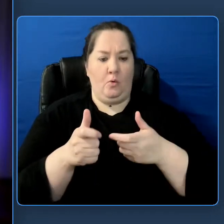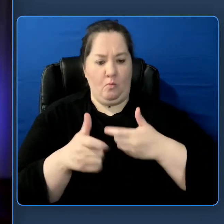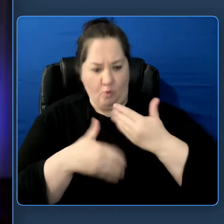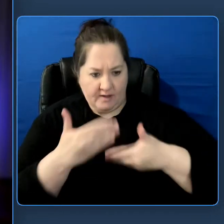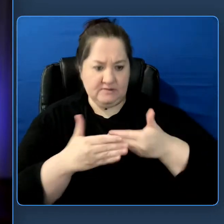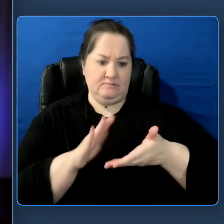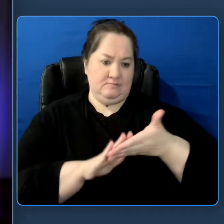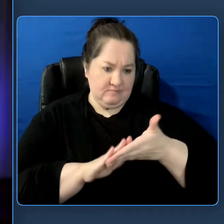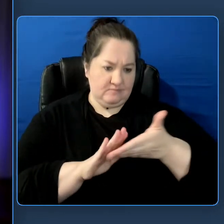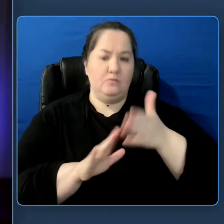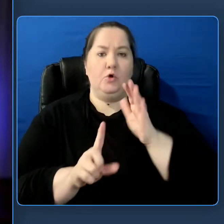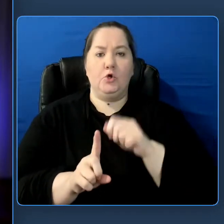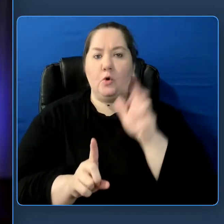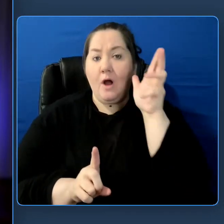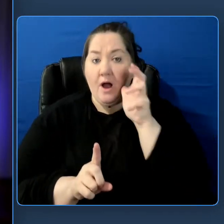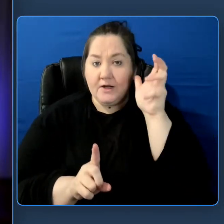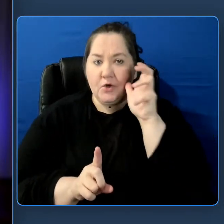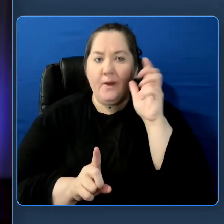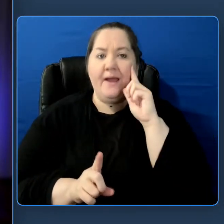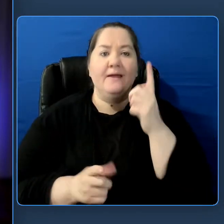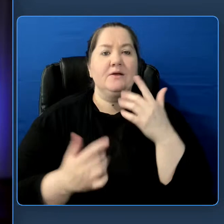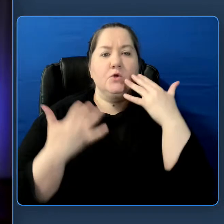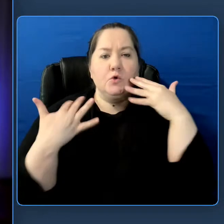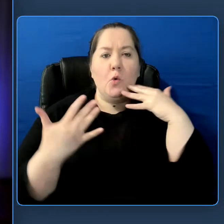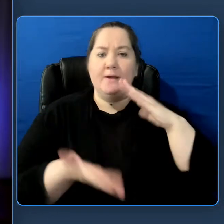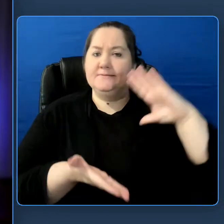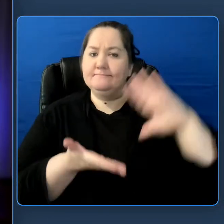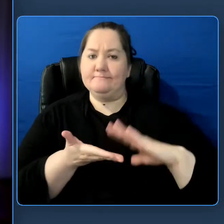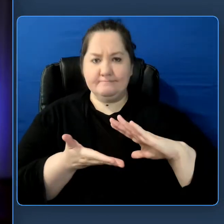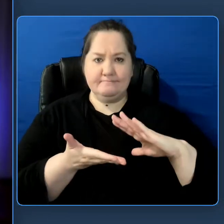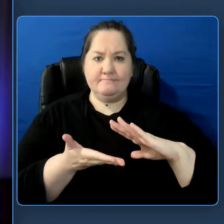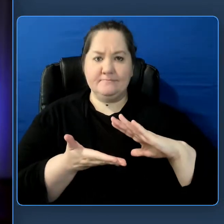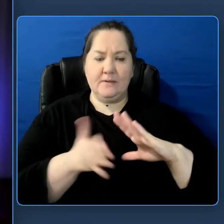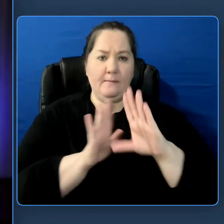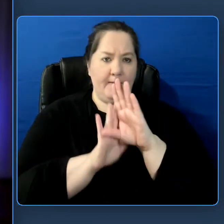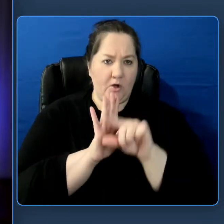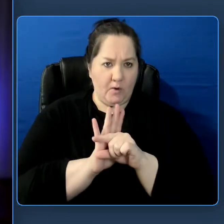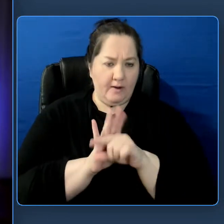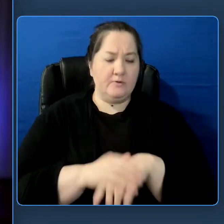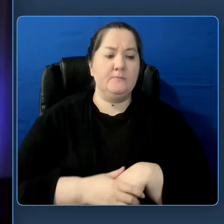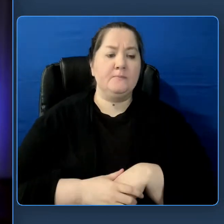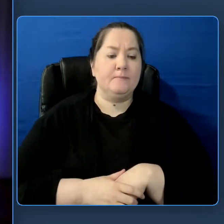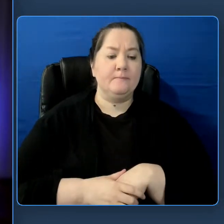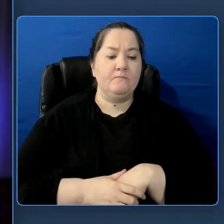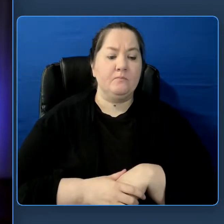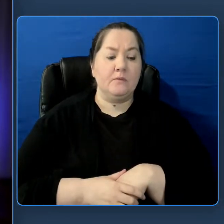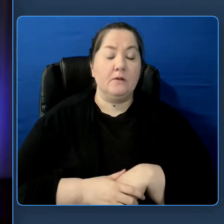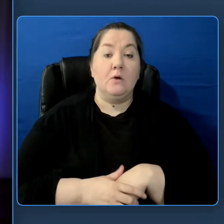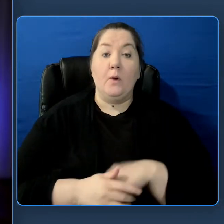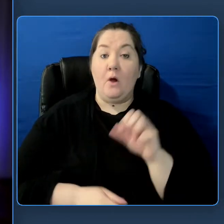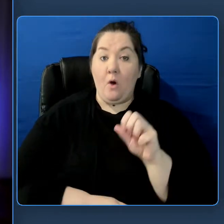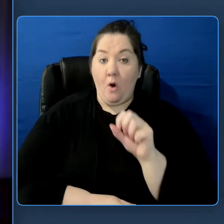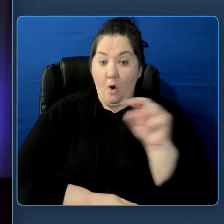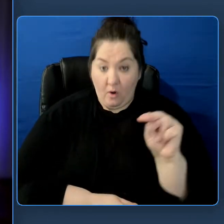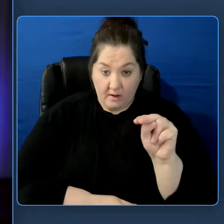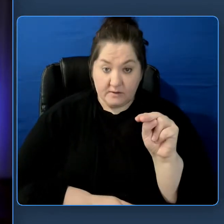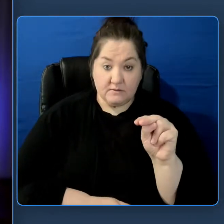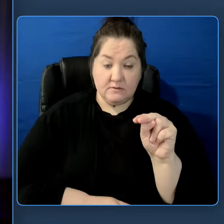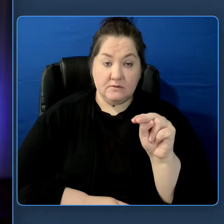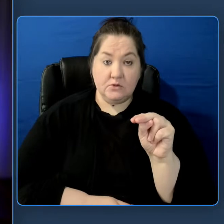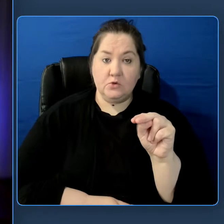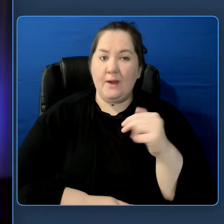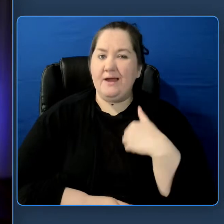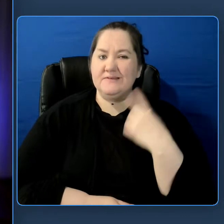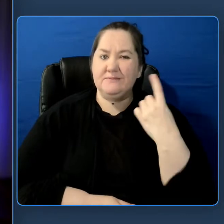of the audio and the reduction of noise and things in the background. When you have it on, generally you